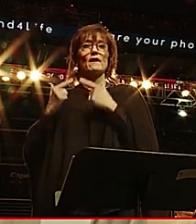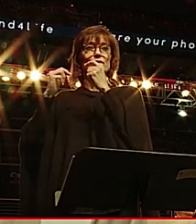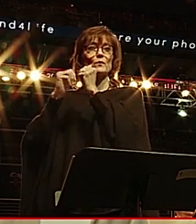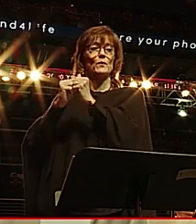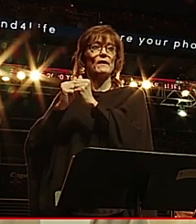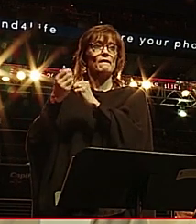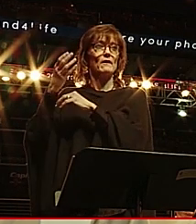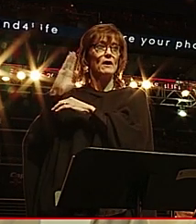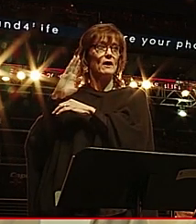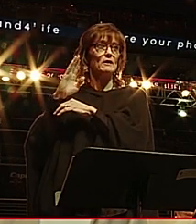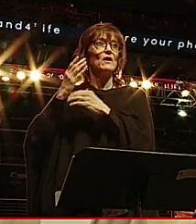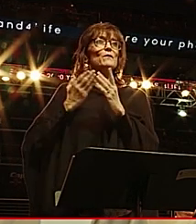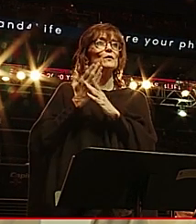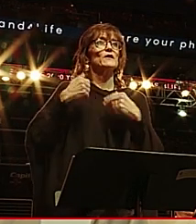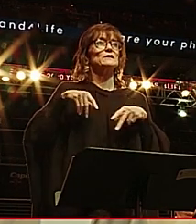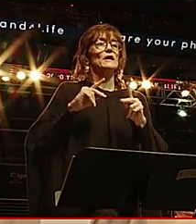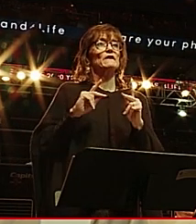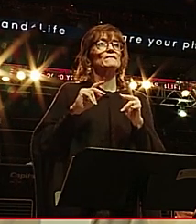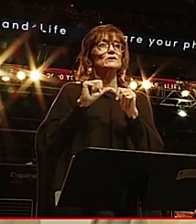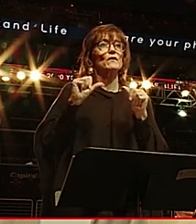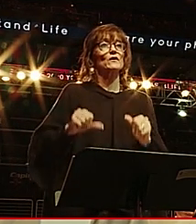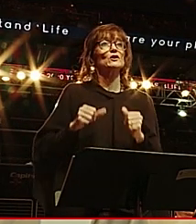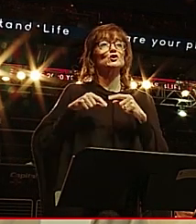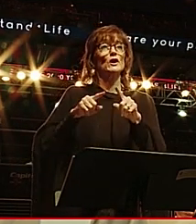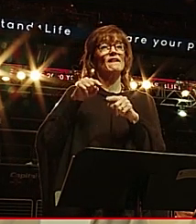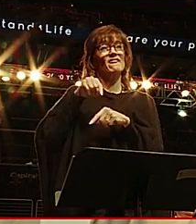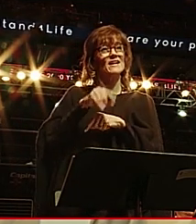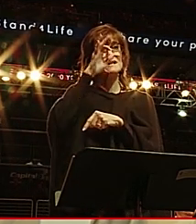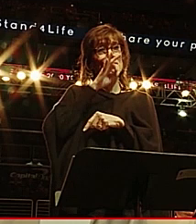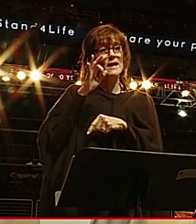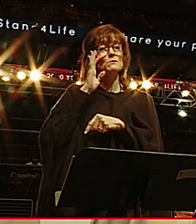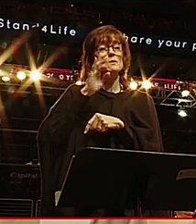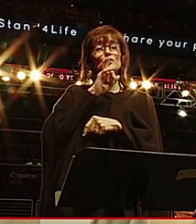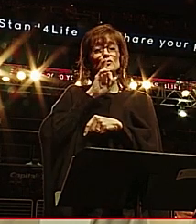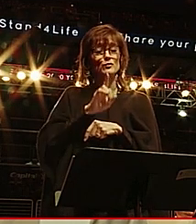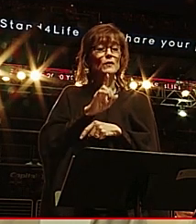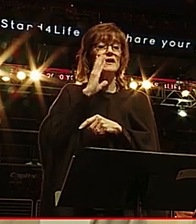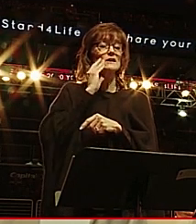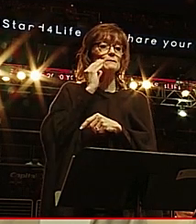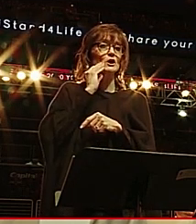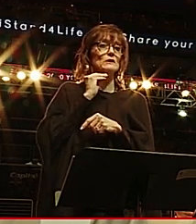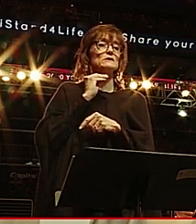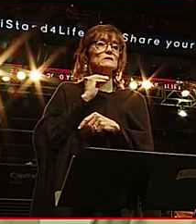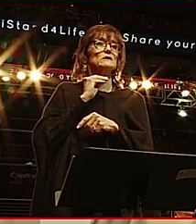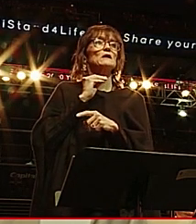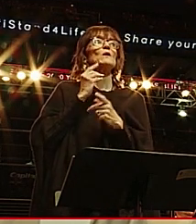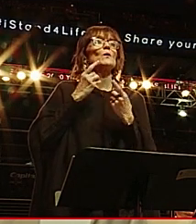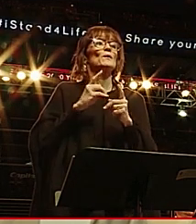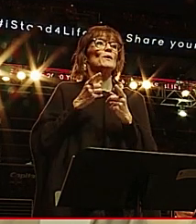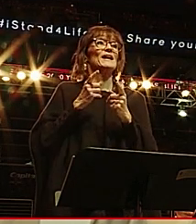so that at this Mass, we may truly experience this encounter, that when we give our life, we receive